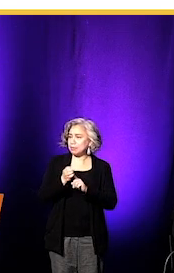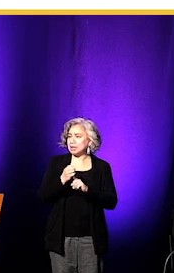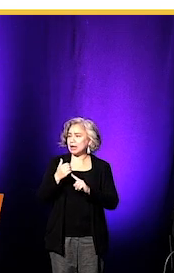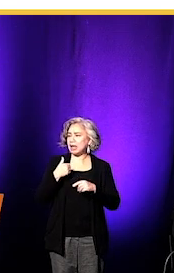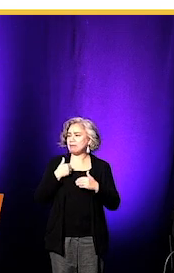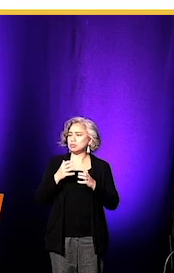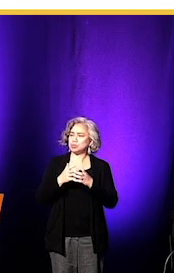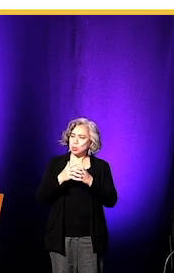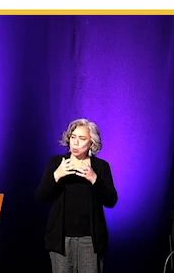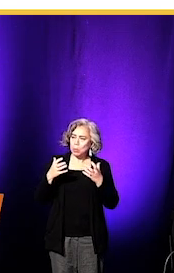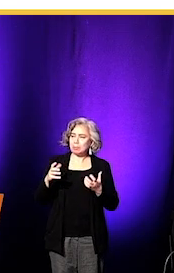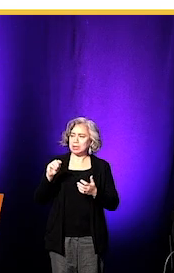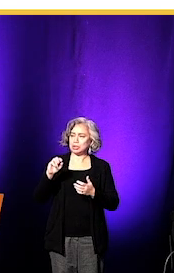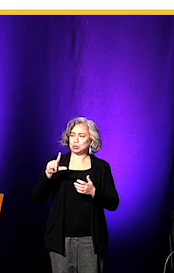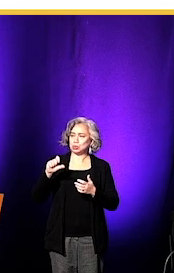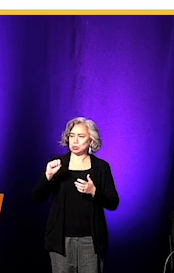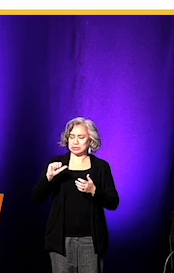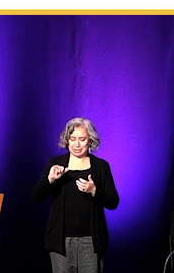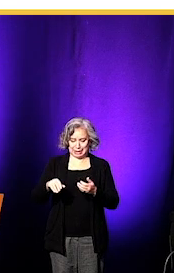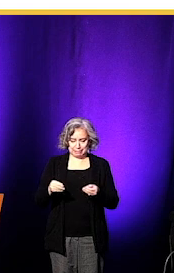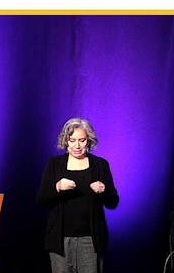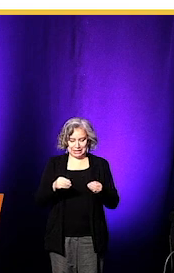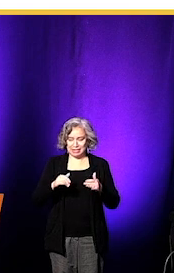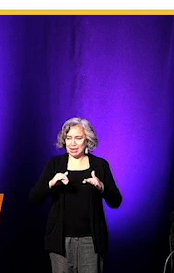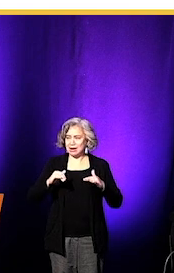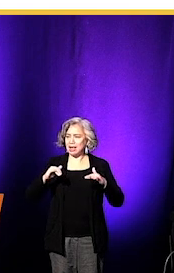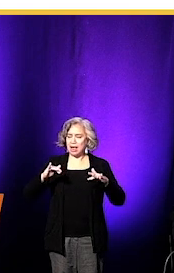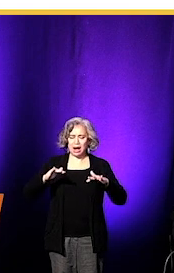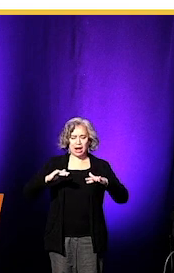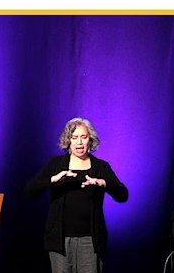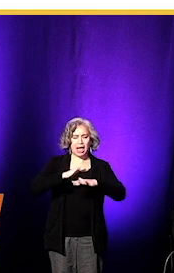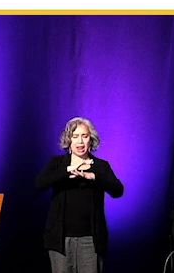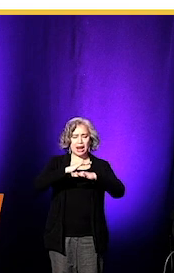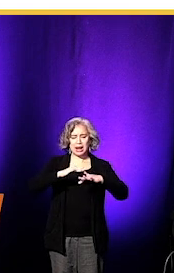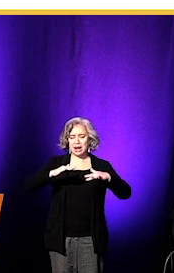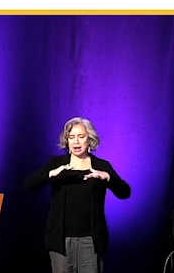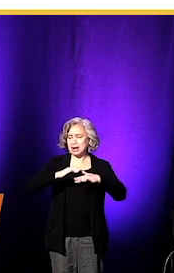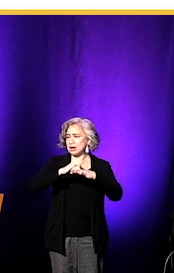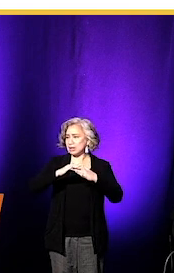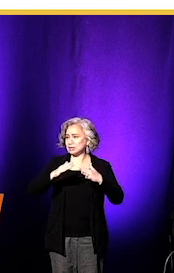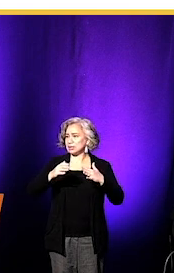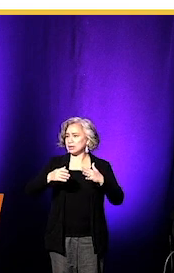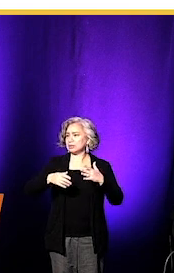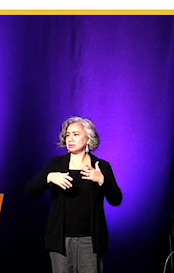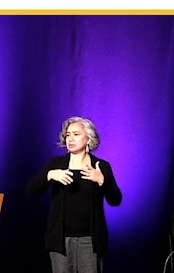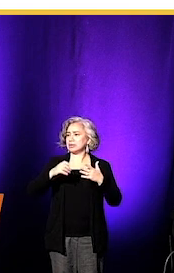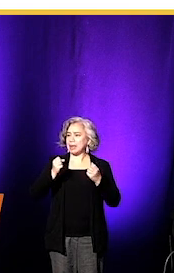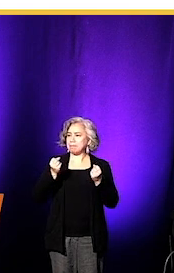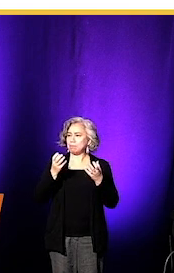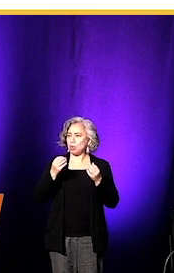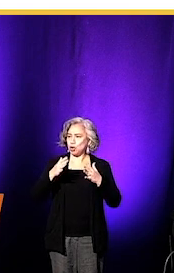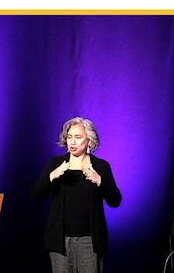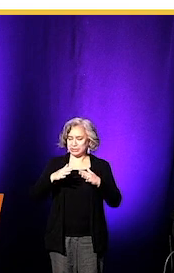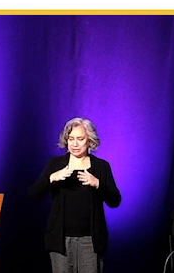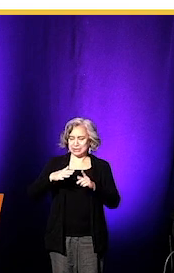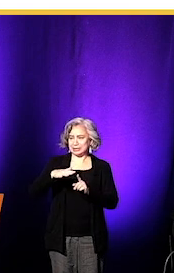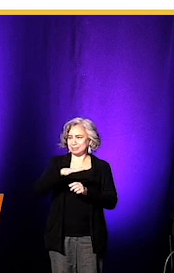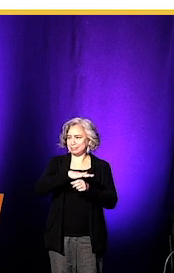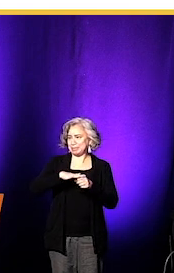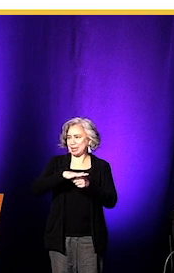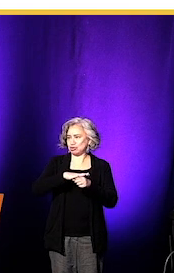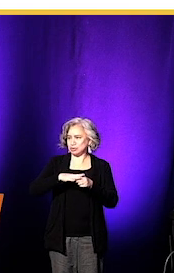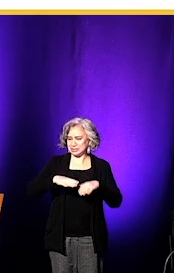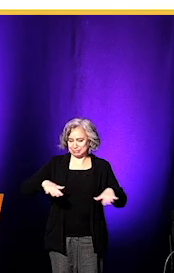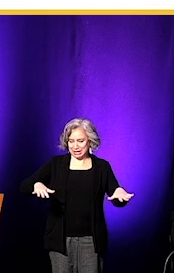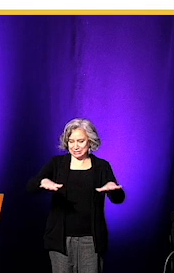that mediated the dynamic choreography of learning in these hybrid, multidimensional spaces, all oriented toward